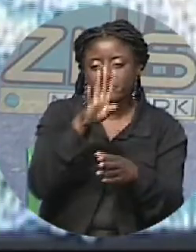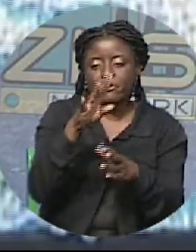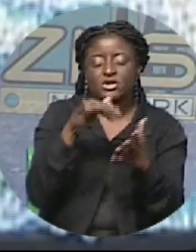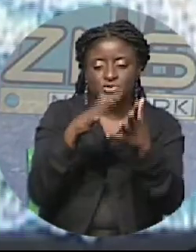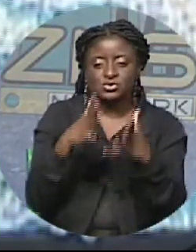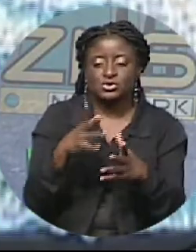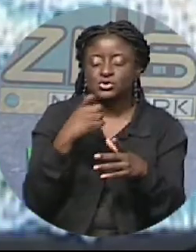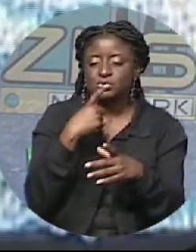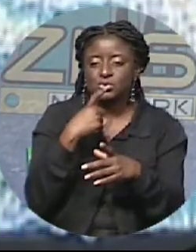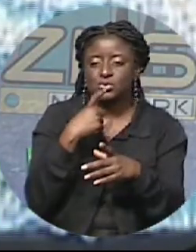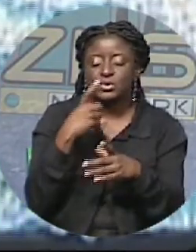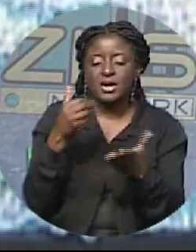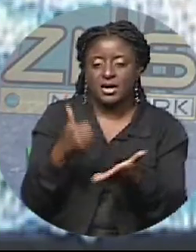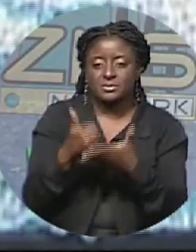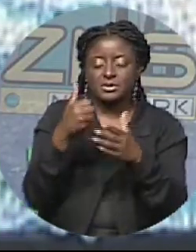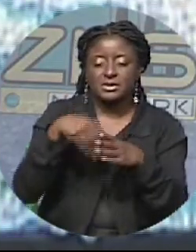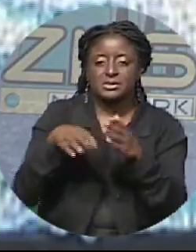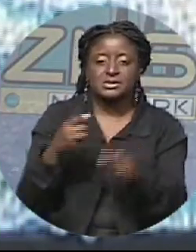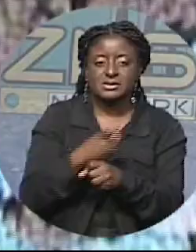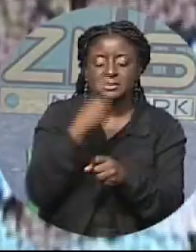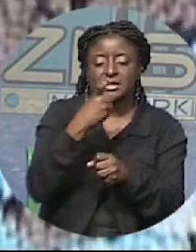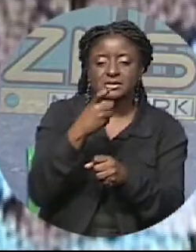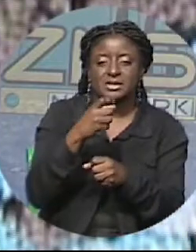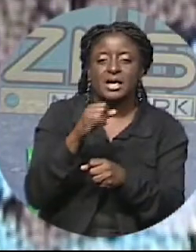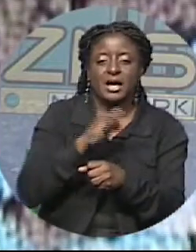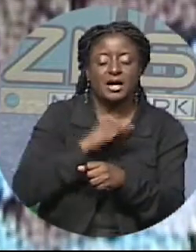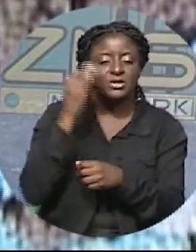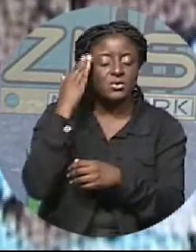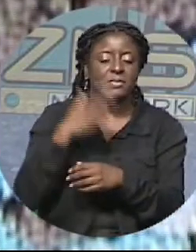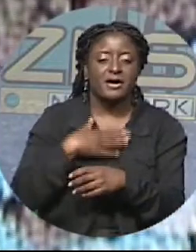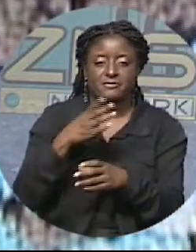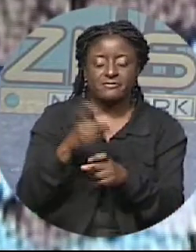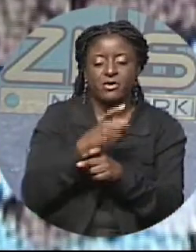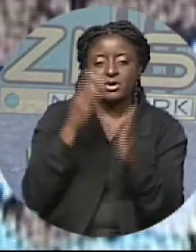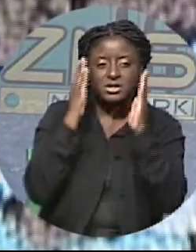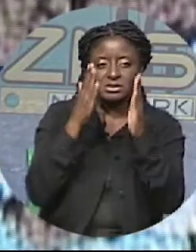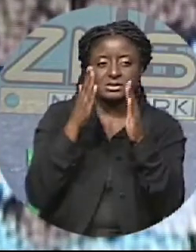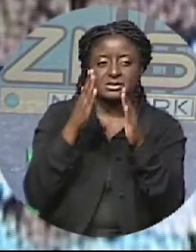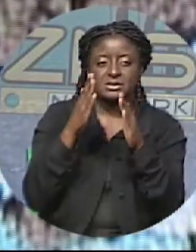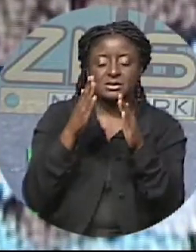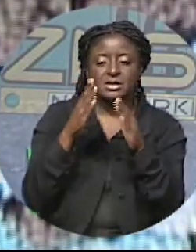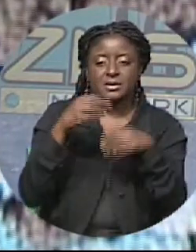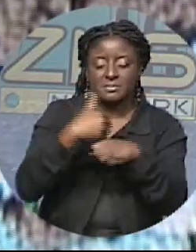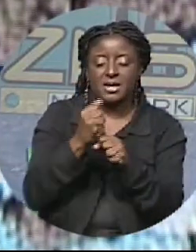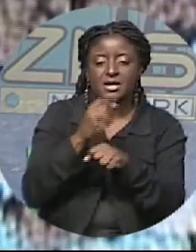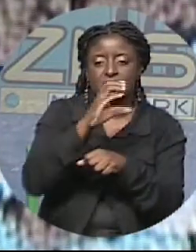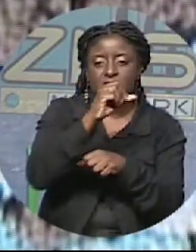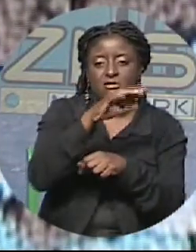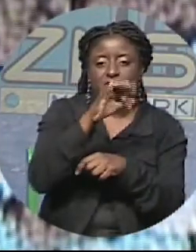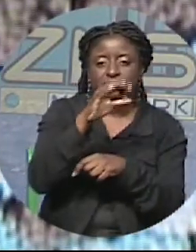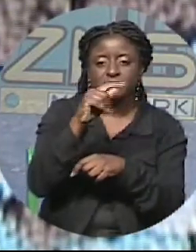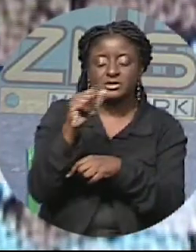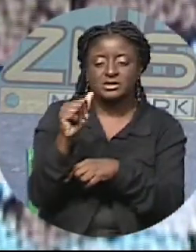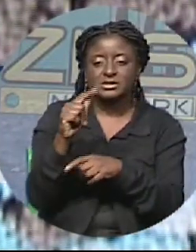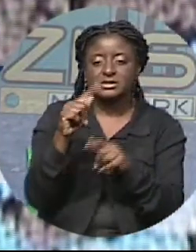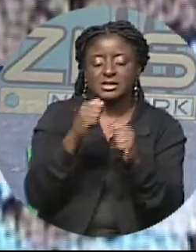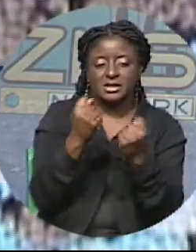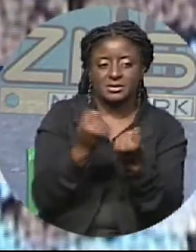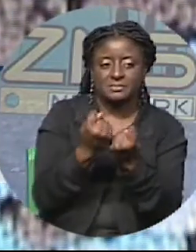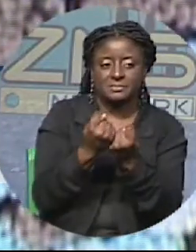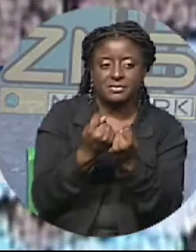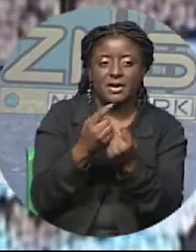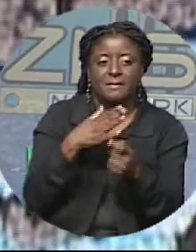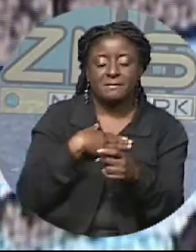year, and it was to make the curve to team, and I did it. My goal for the 100 meters is 10.50 seconds, and for the 200